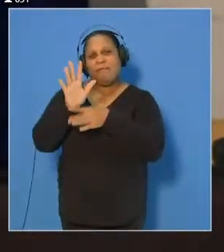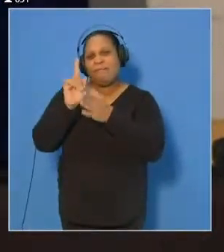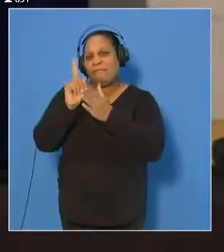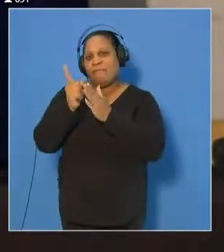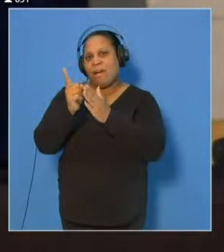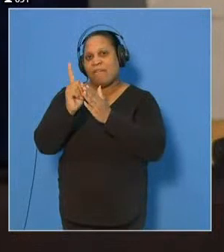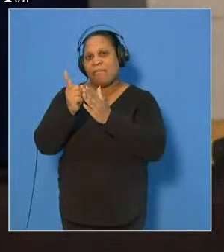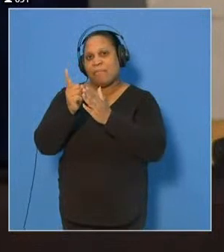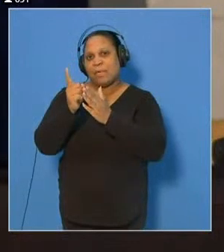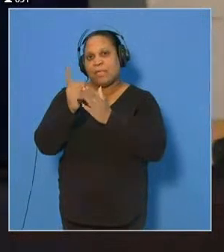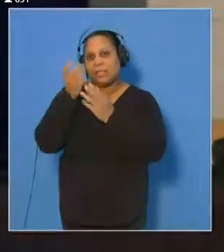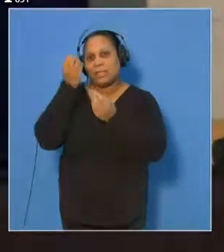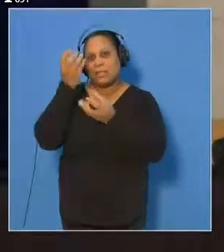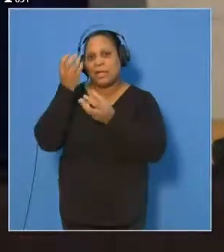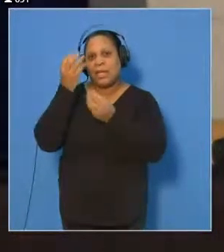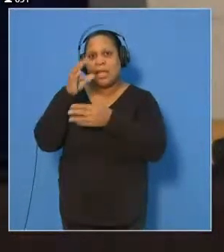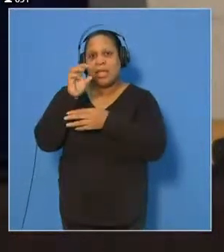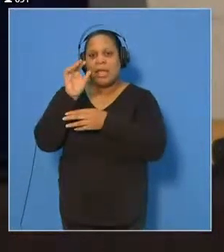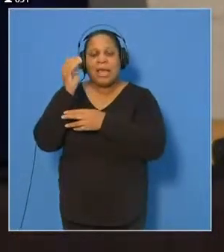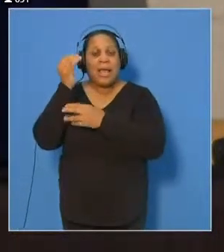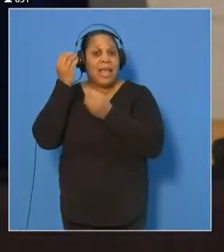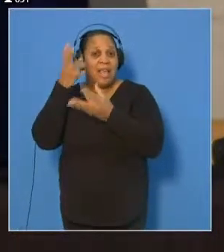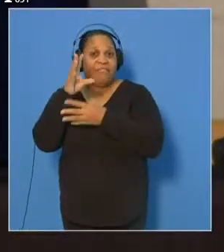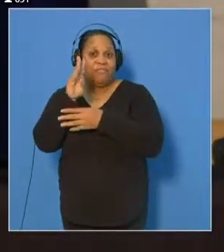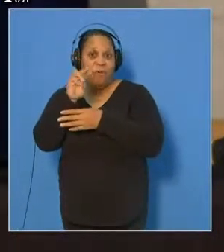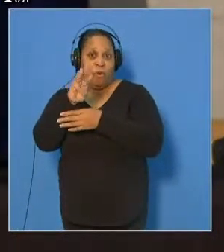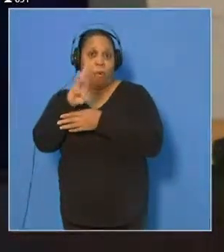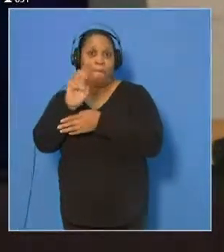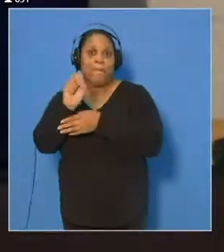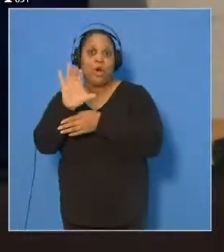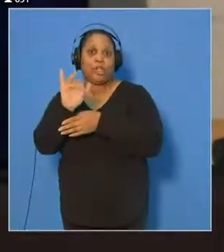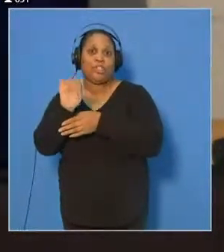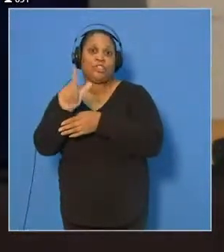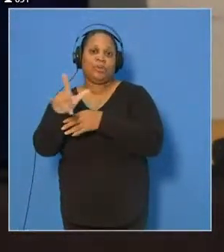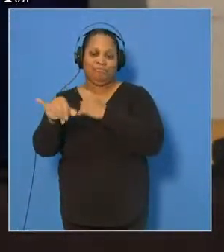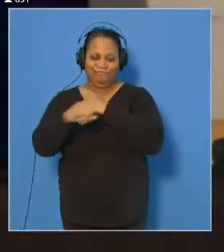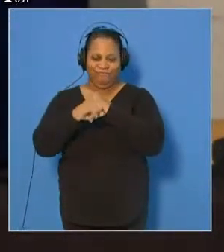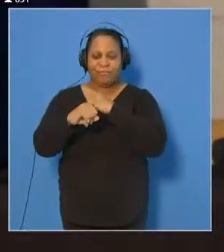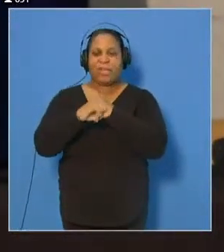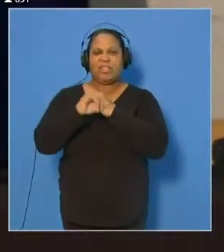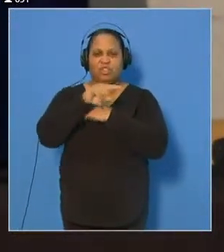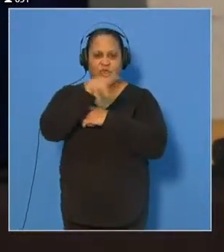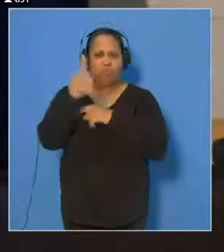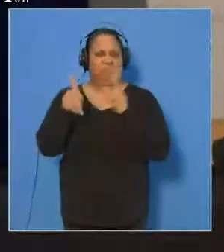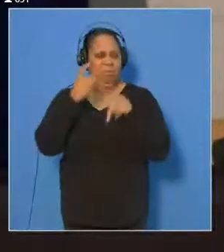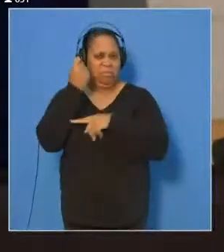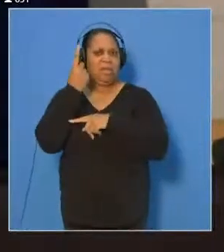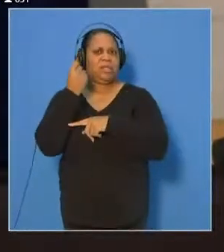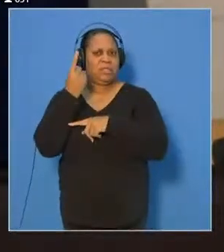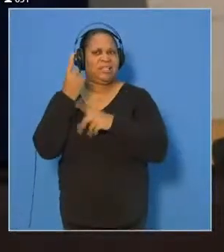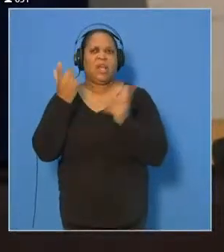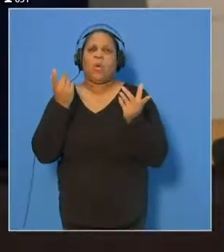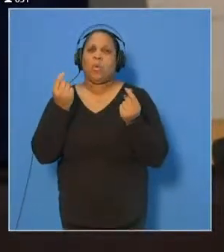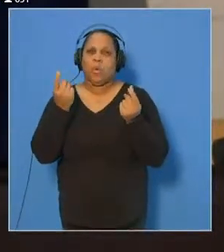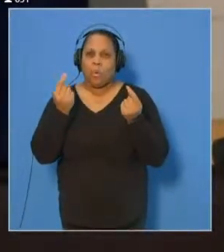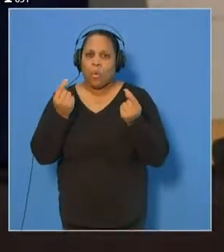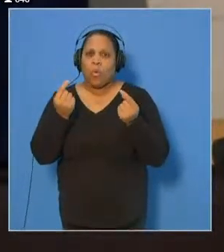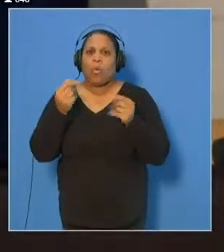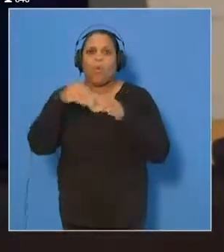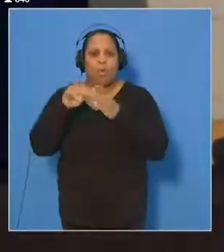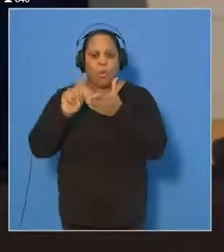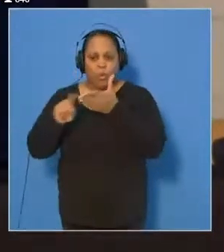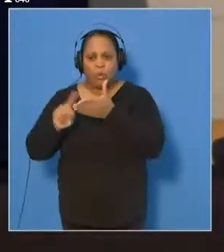5-minute infomercials or PSAs to really help people understand the particulars of case investigation,